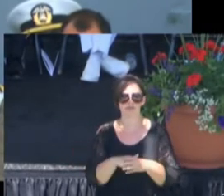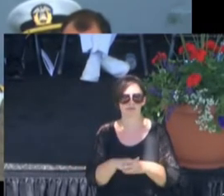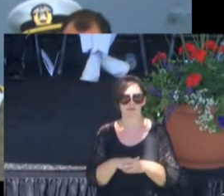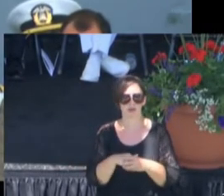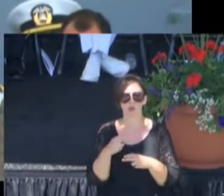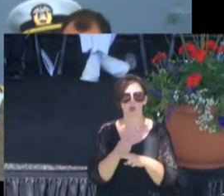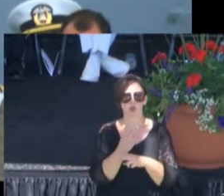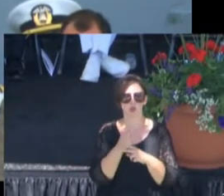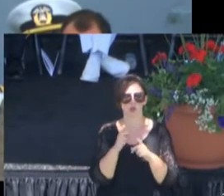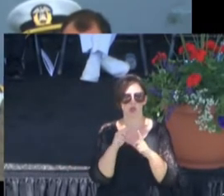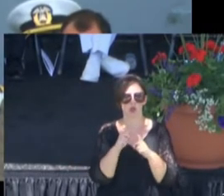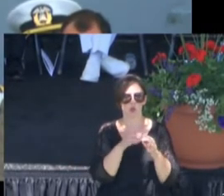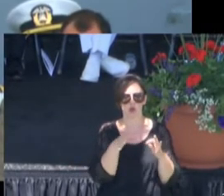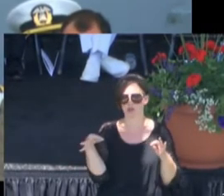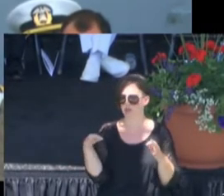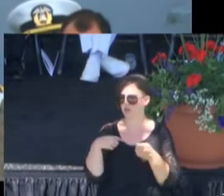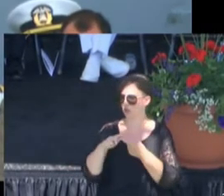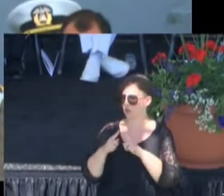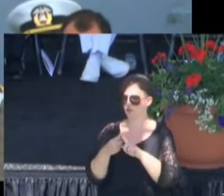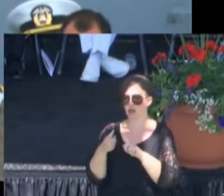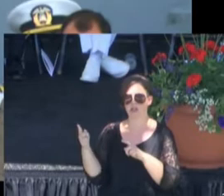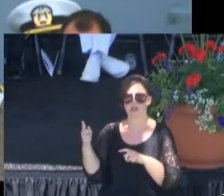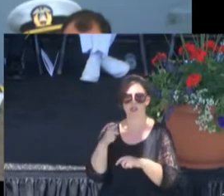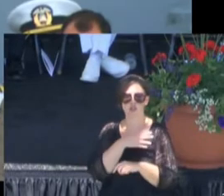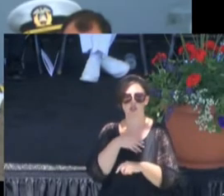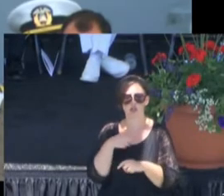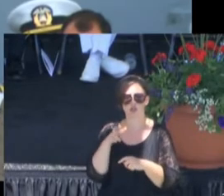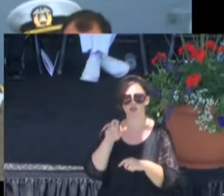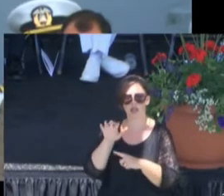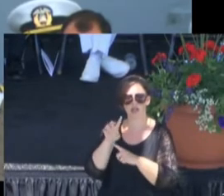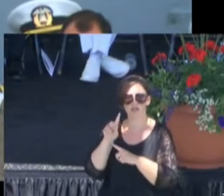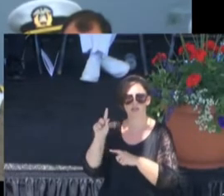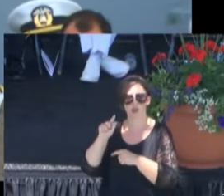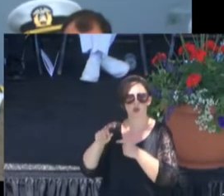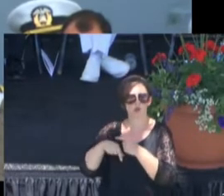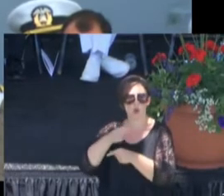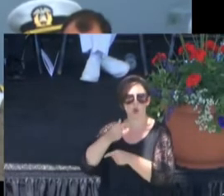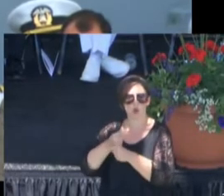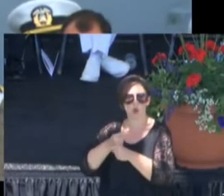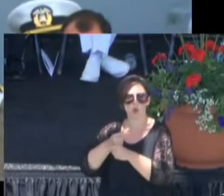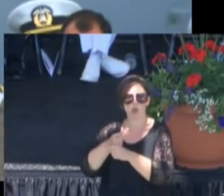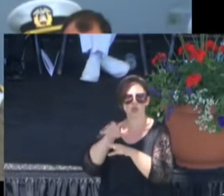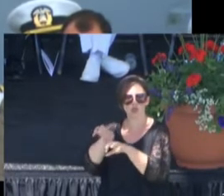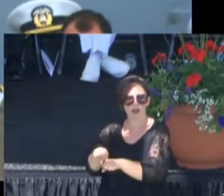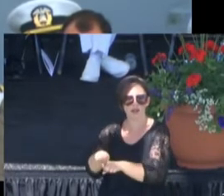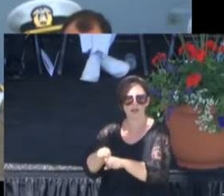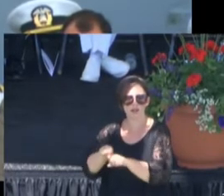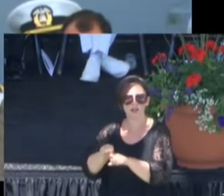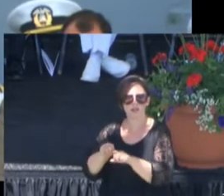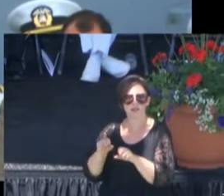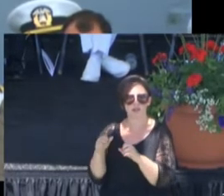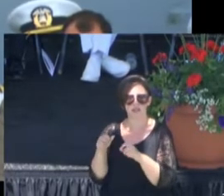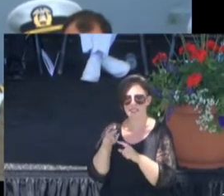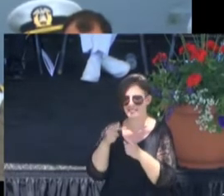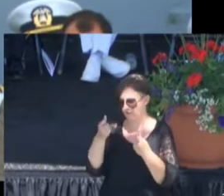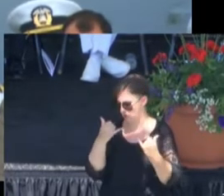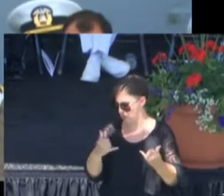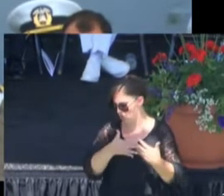the words of a friend, General Rand, the commander of Global Strike Command, who said recently, from here on